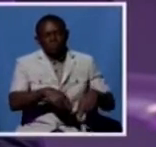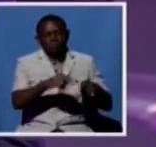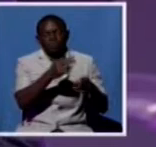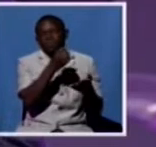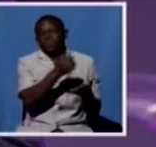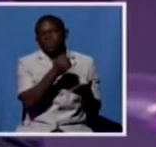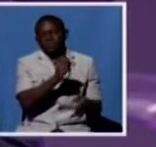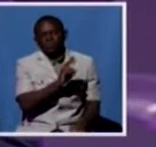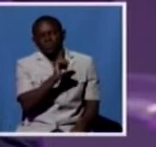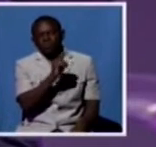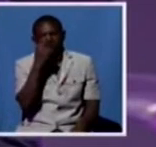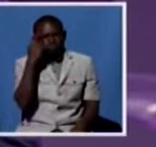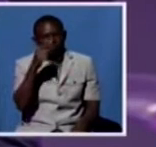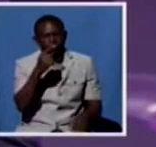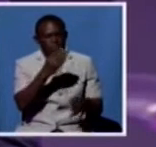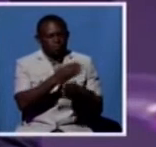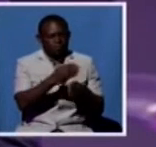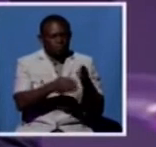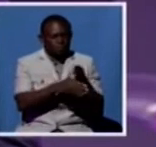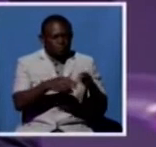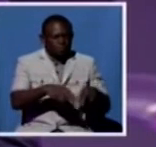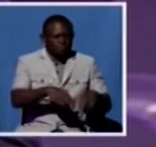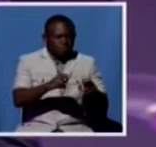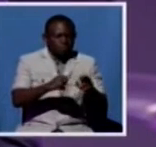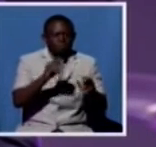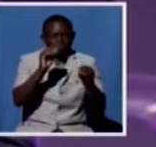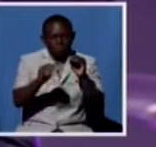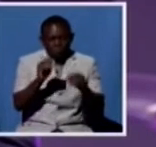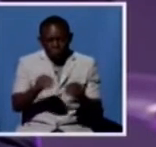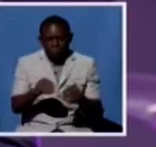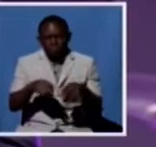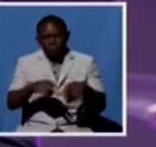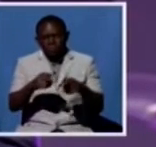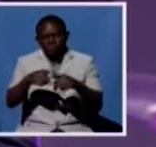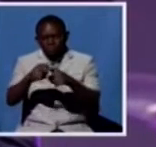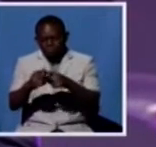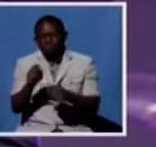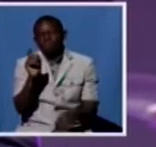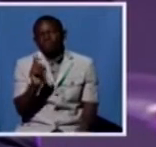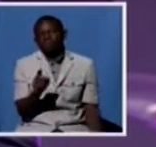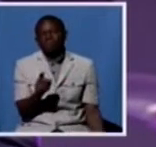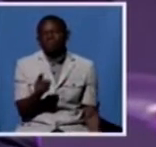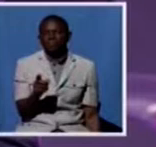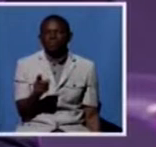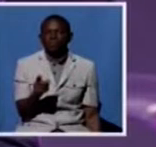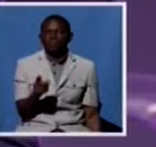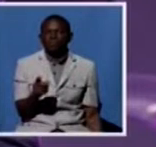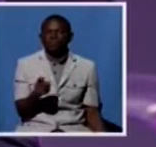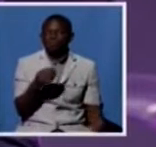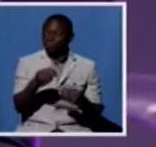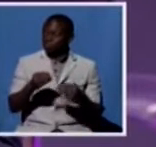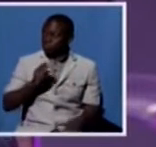construction, rehabilitation and maintenance of roads. So we make sure that this is used to